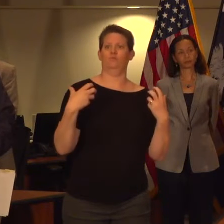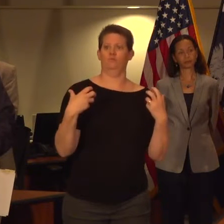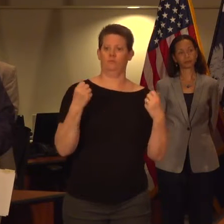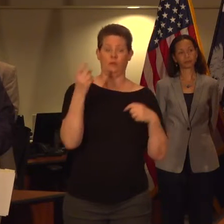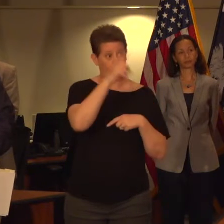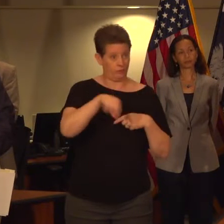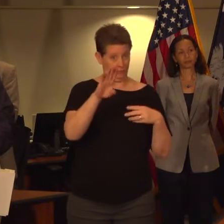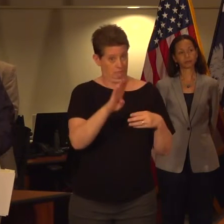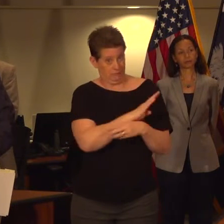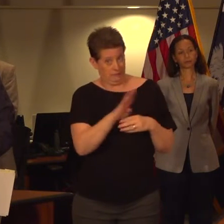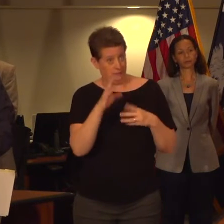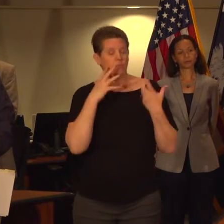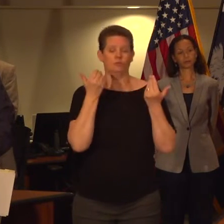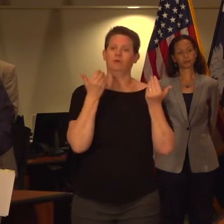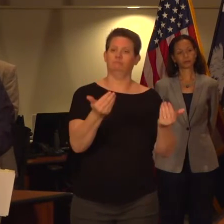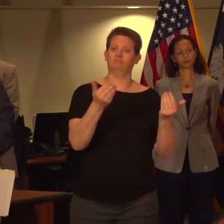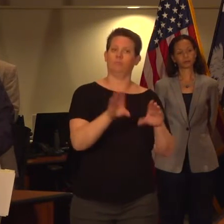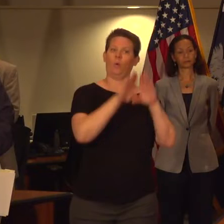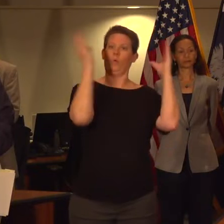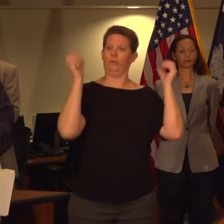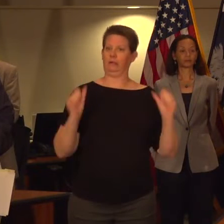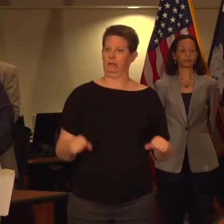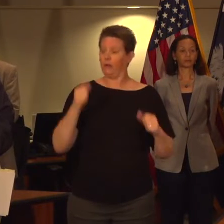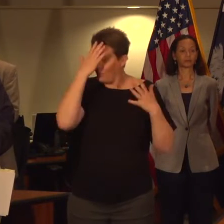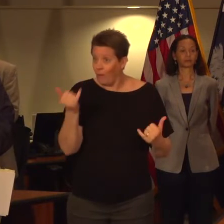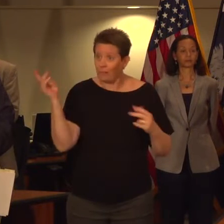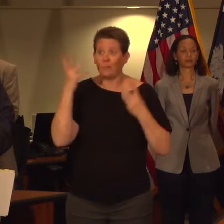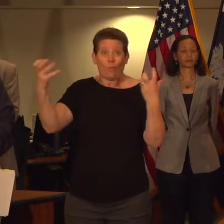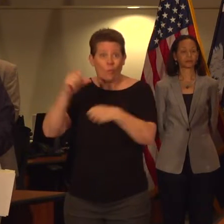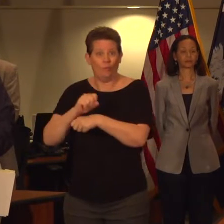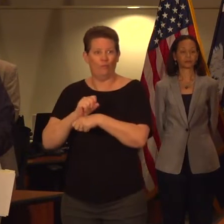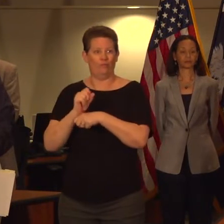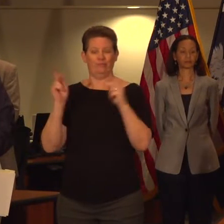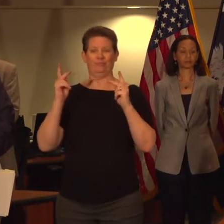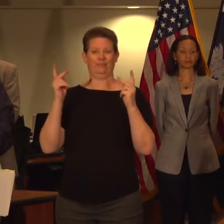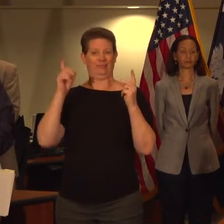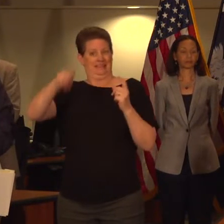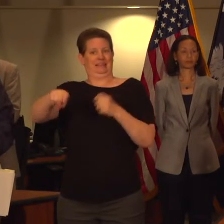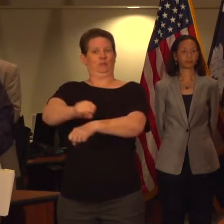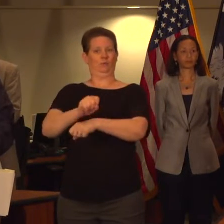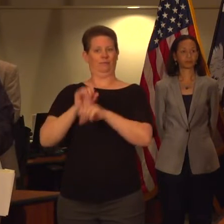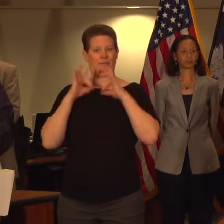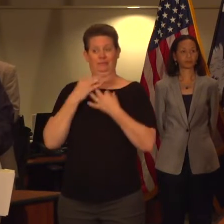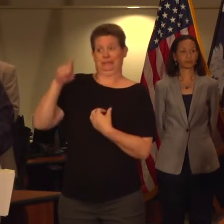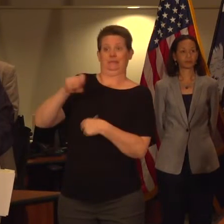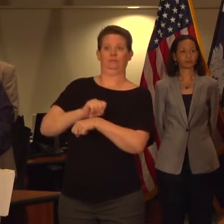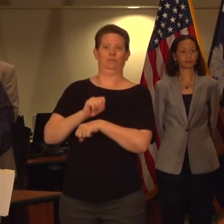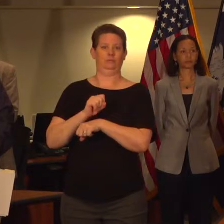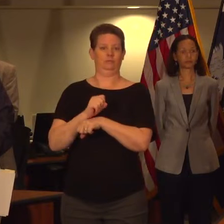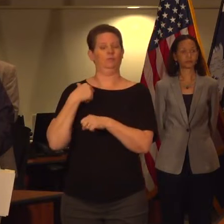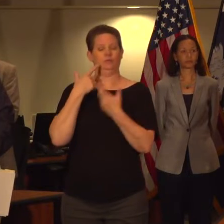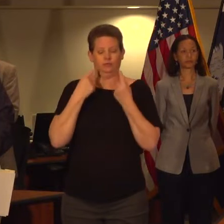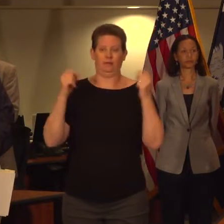let those businesses operate because people want to work, they need to work, the families need to work, they need the jobs, and we're going to do all